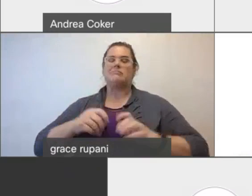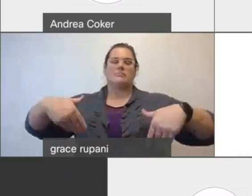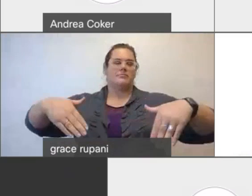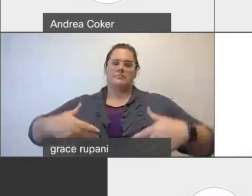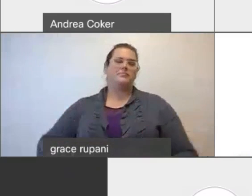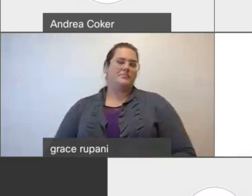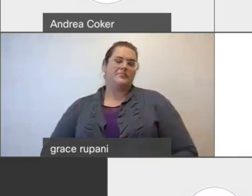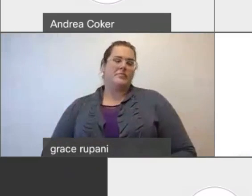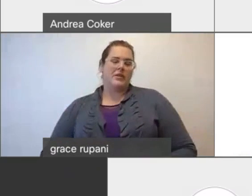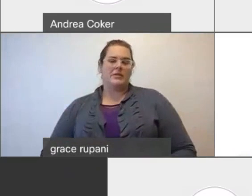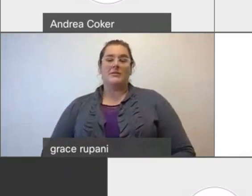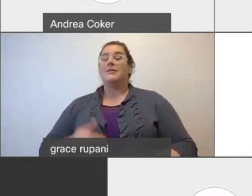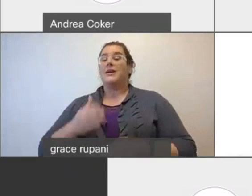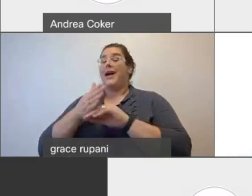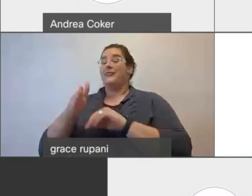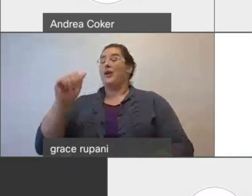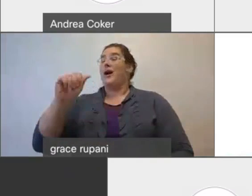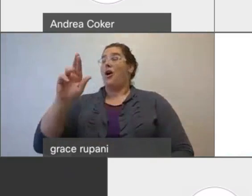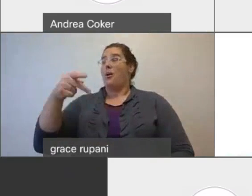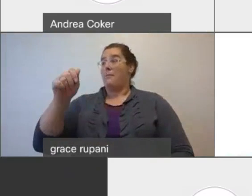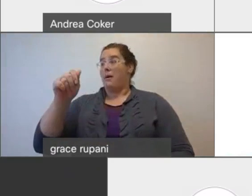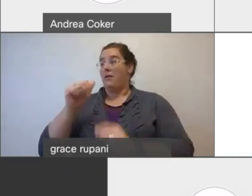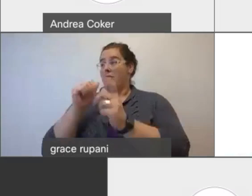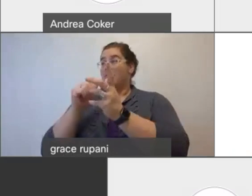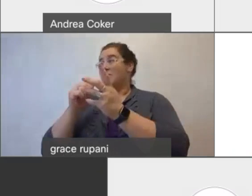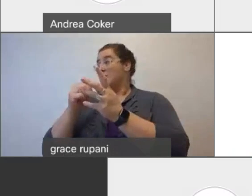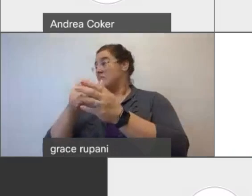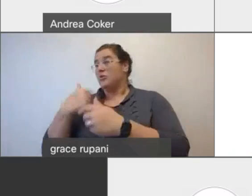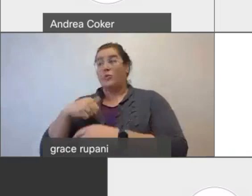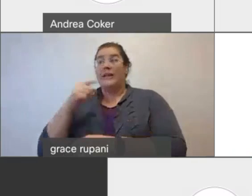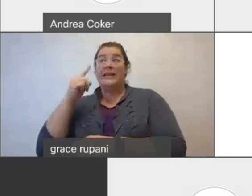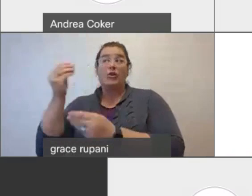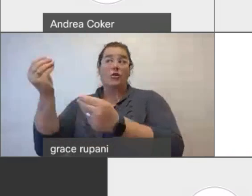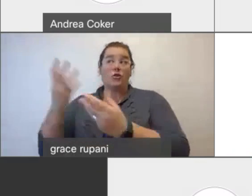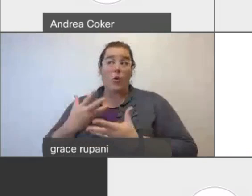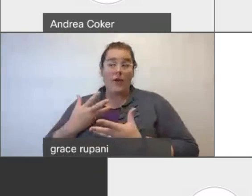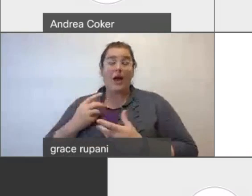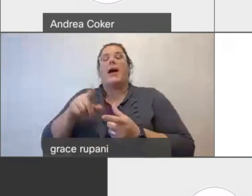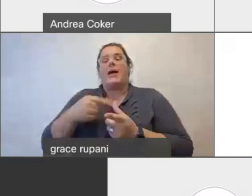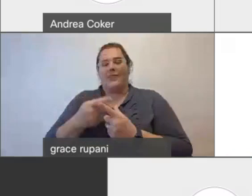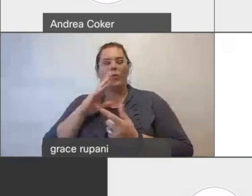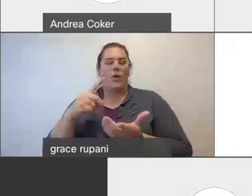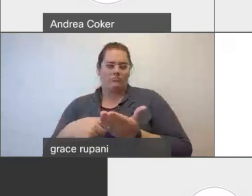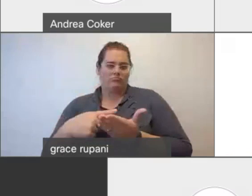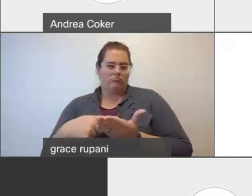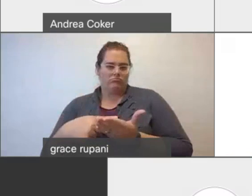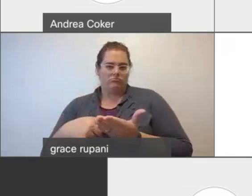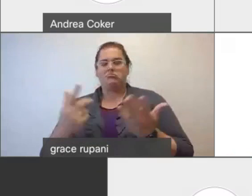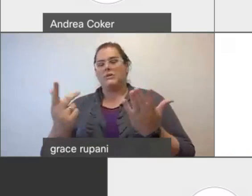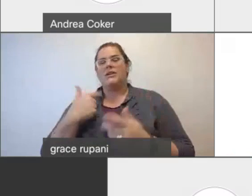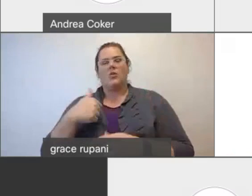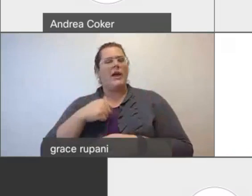be able to put out some guidance on exactly how we'll be paying. But we have regular meetings with DHCF to talk about